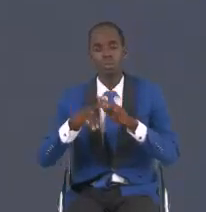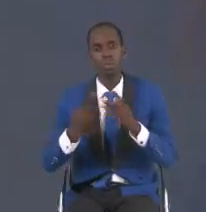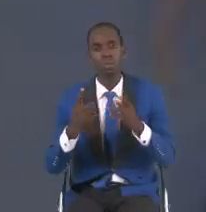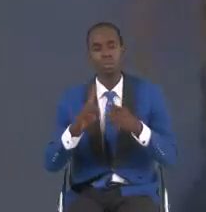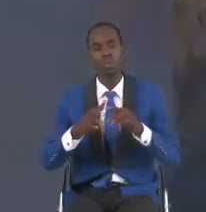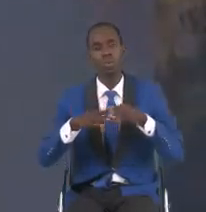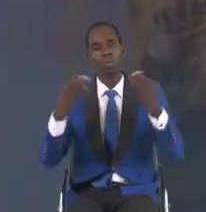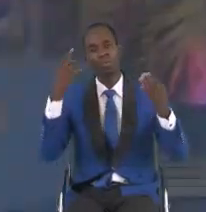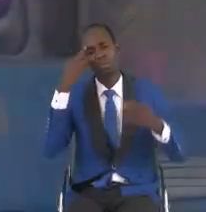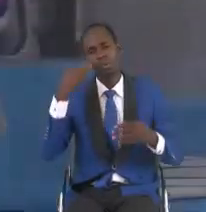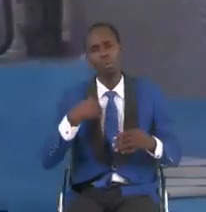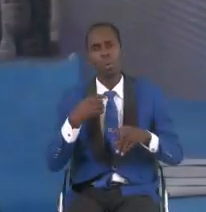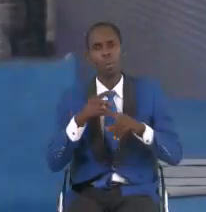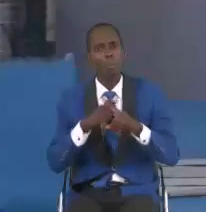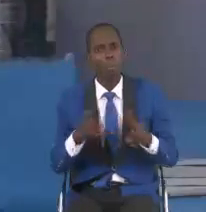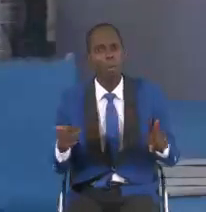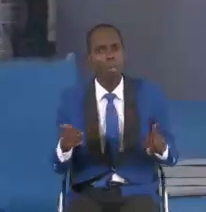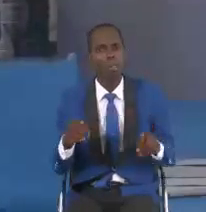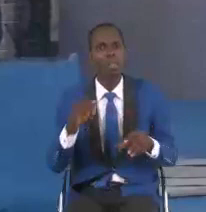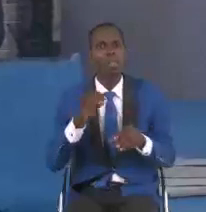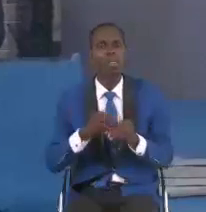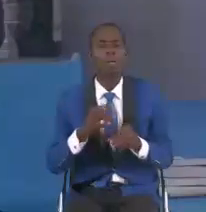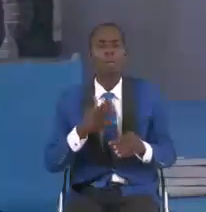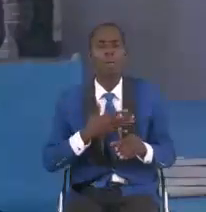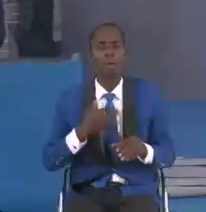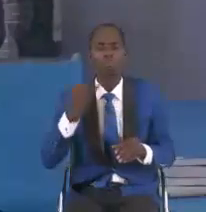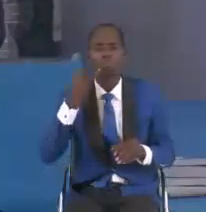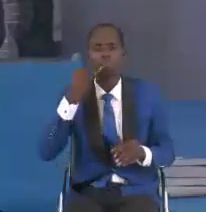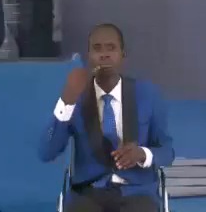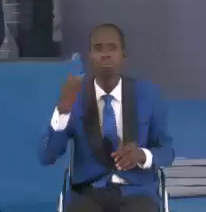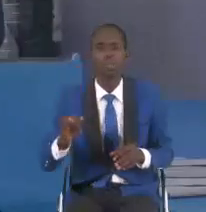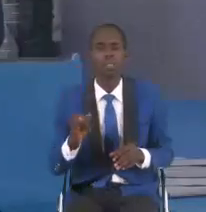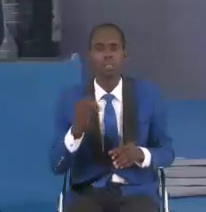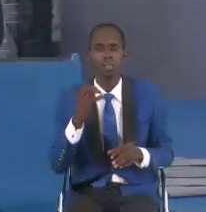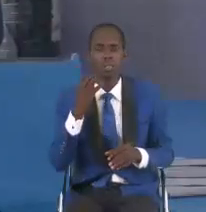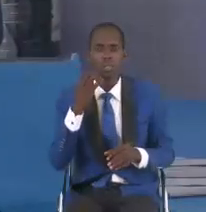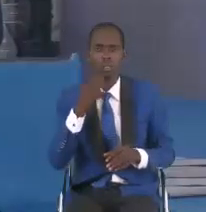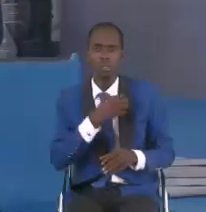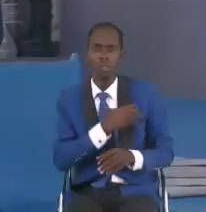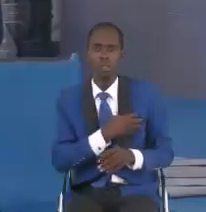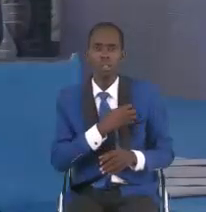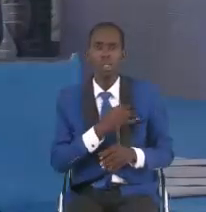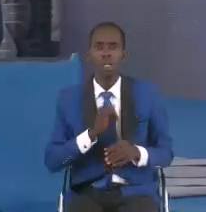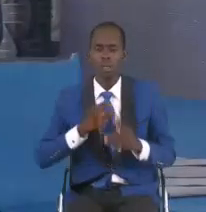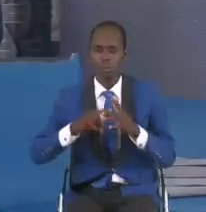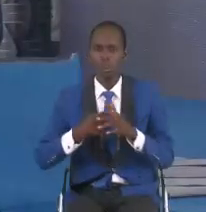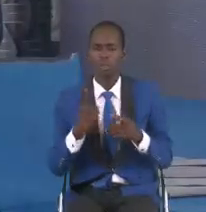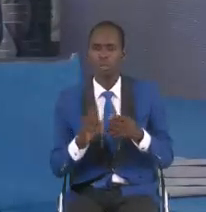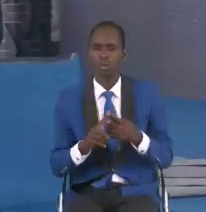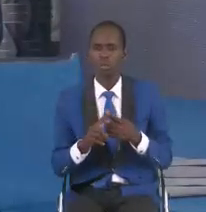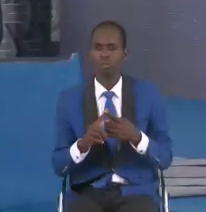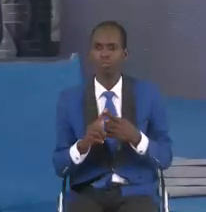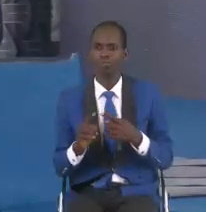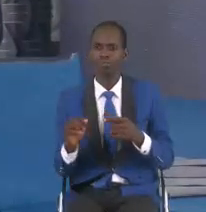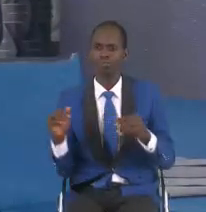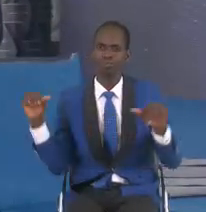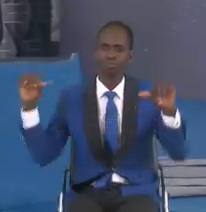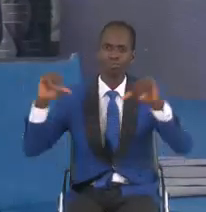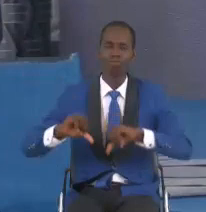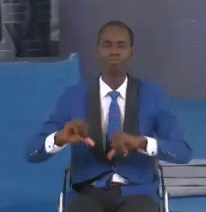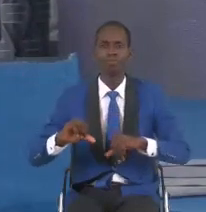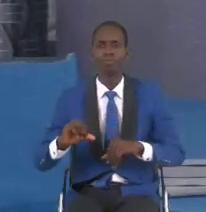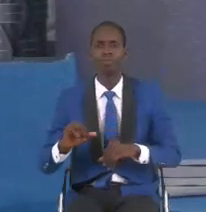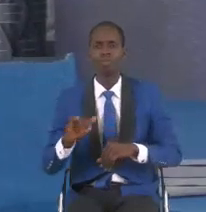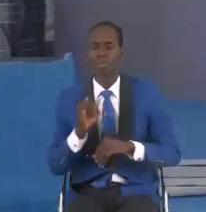But in my jealousy, I began to criticize him. You know, on the radio, I opposed